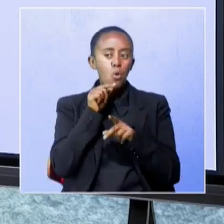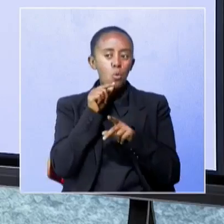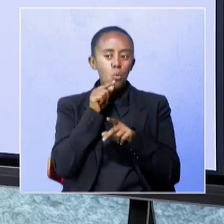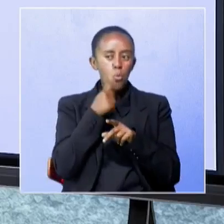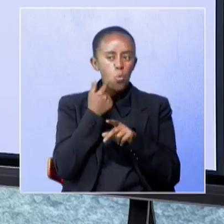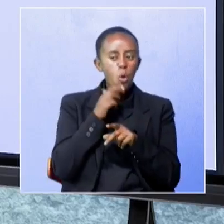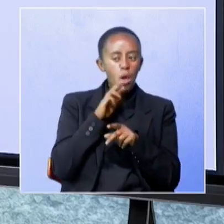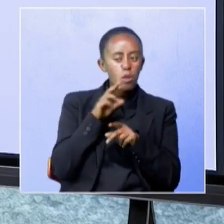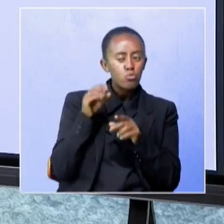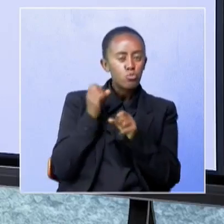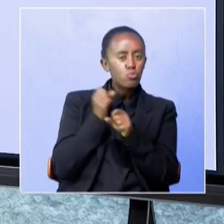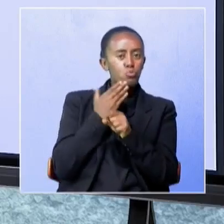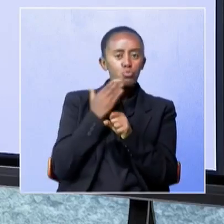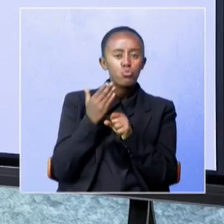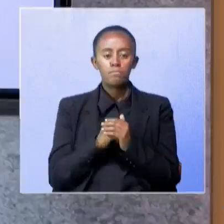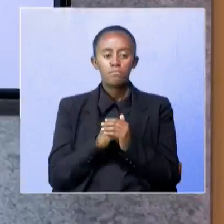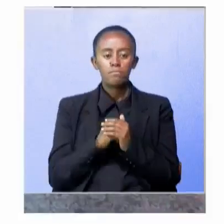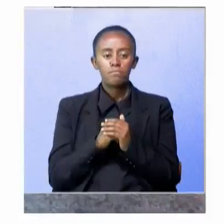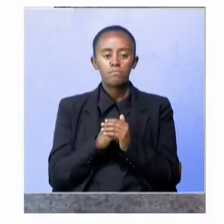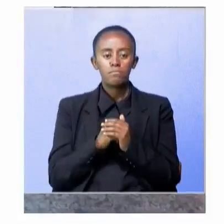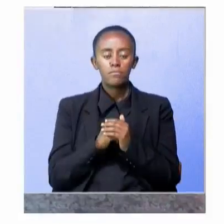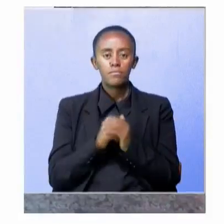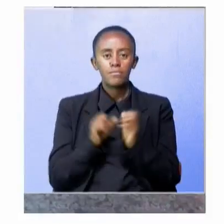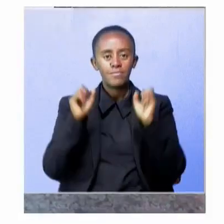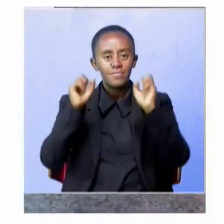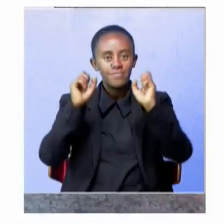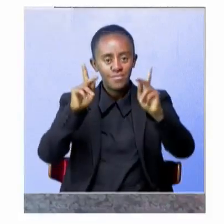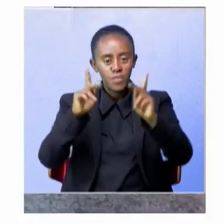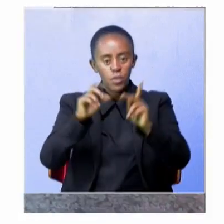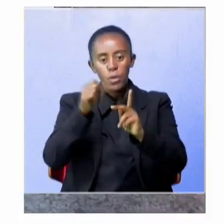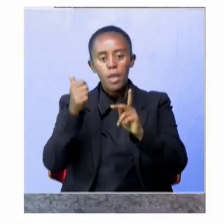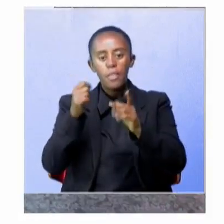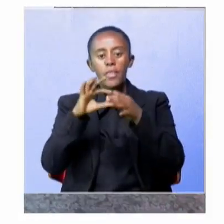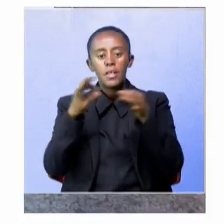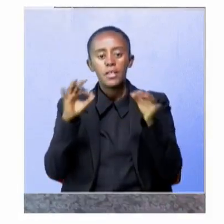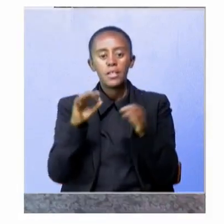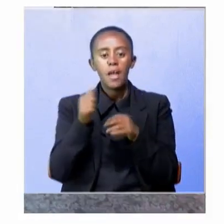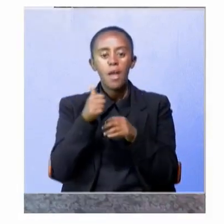really good at everything. Okay, another example.